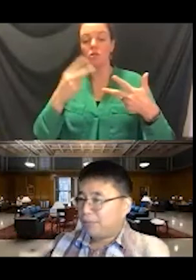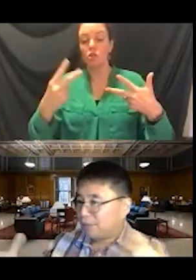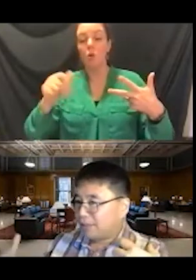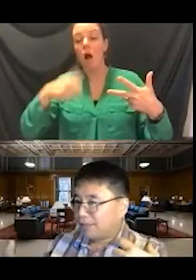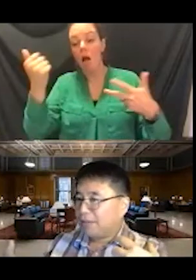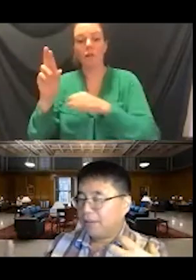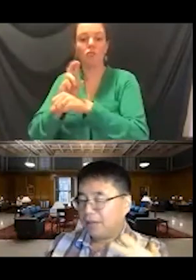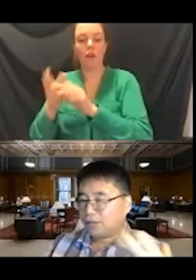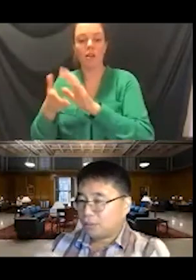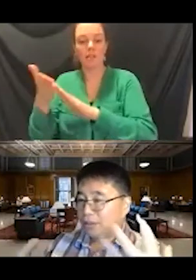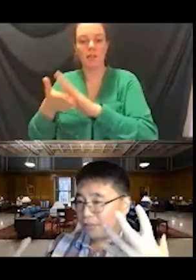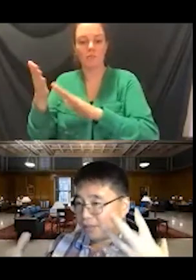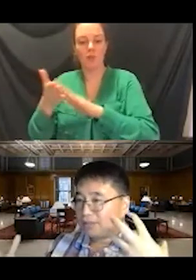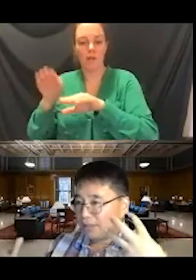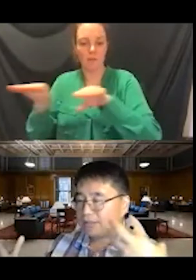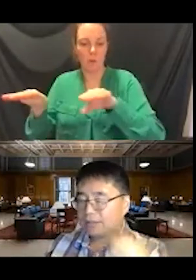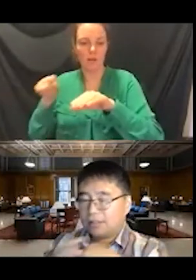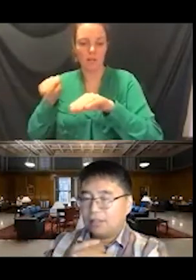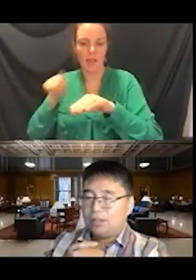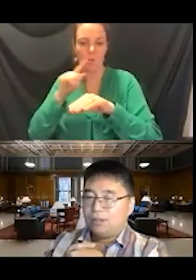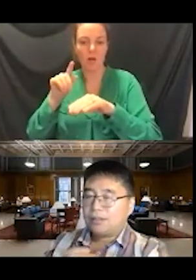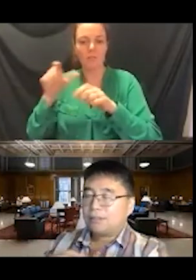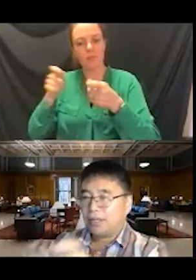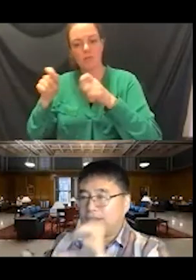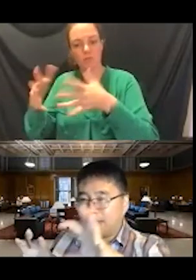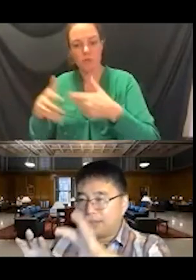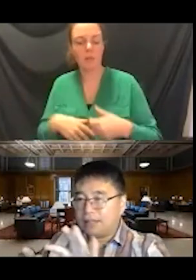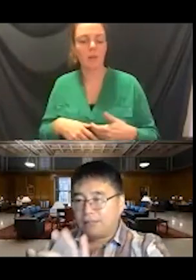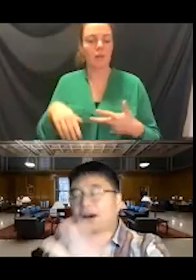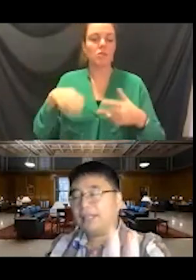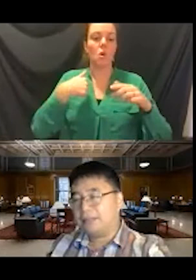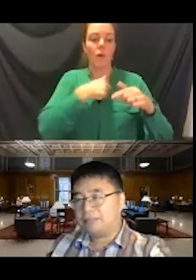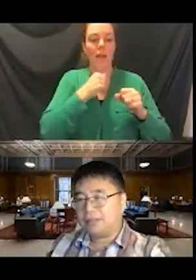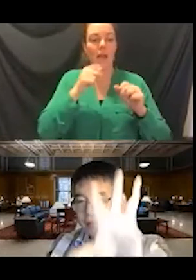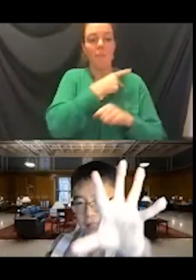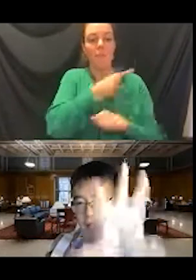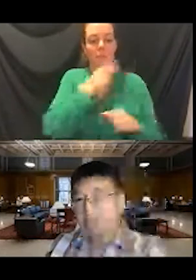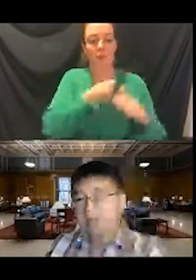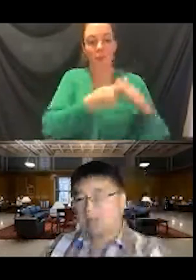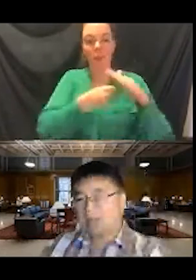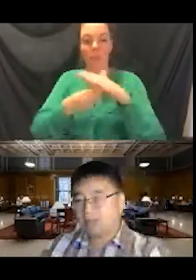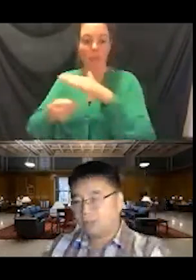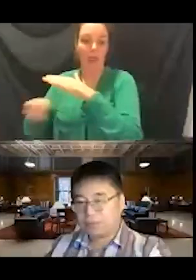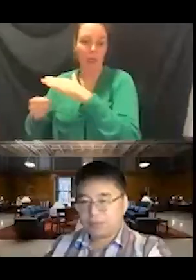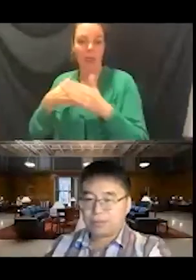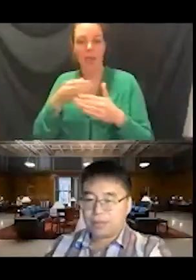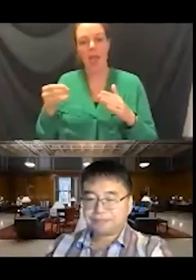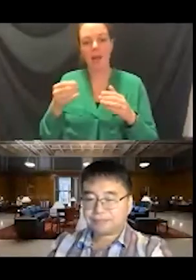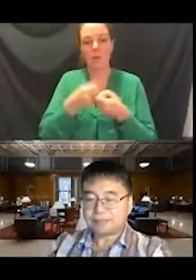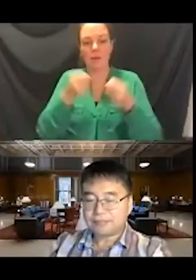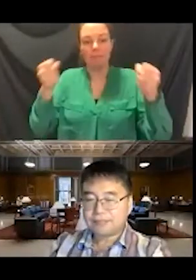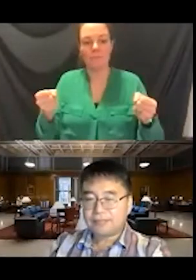we were able to identify patients who are admitted to these units and define the intervention and the control group as